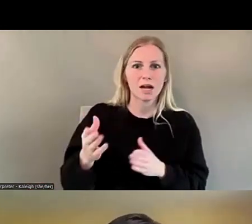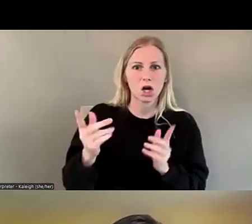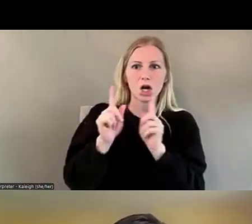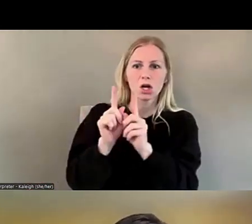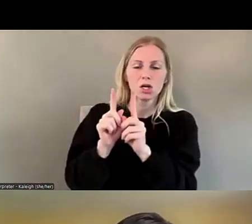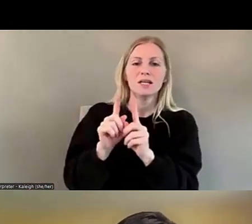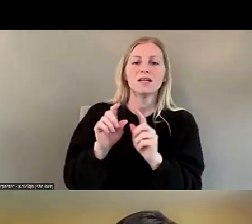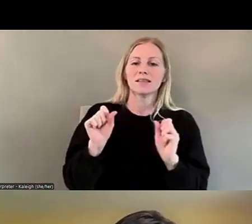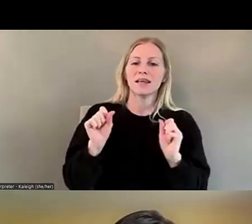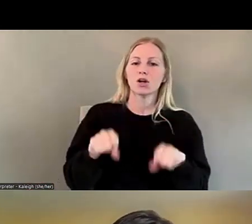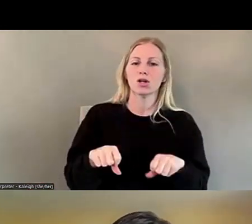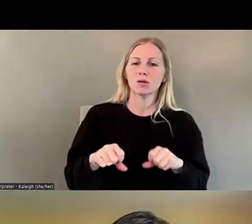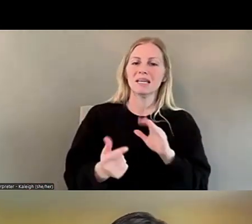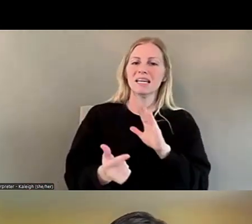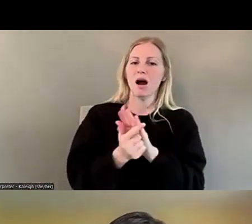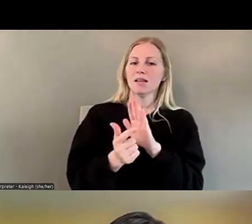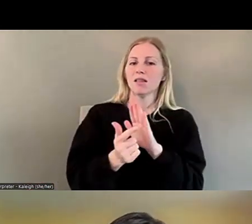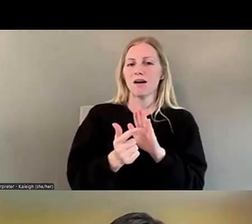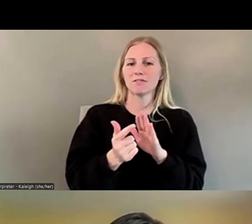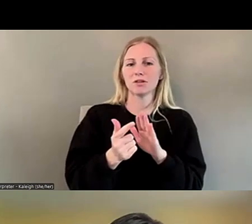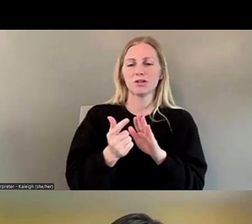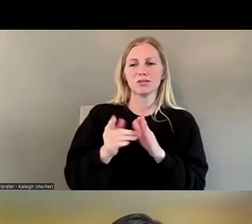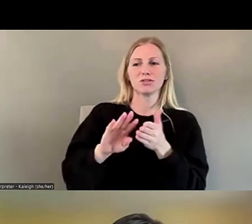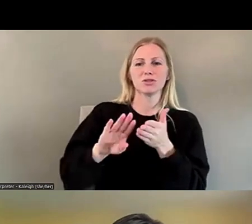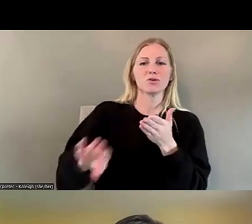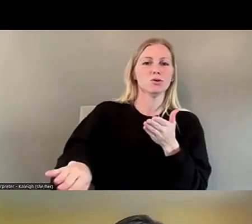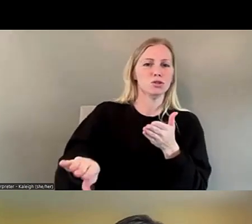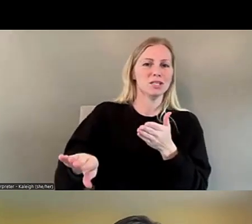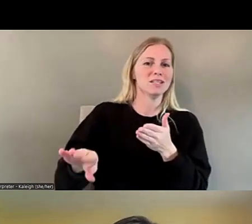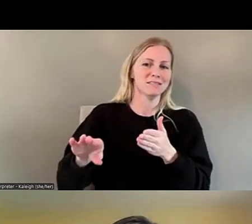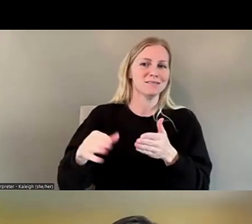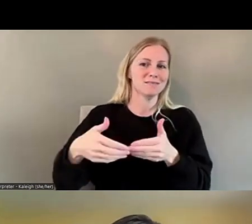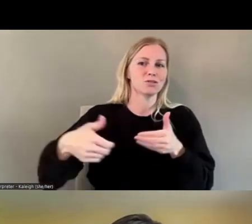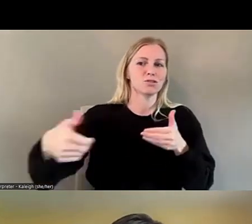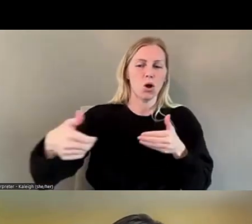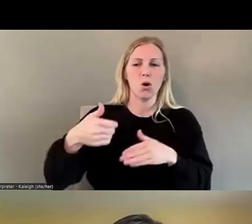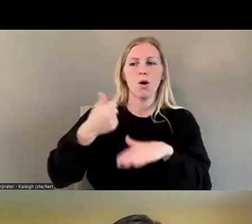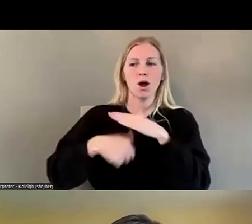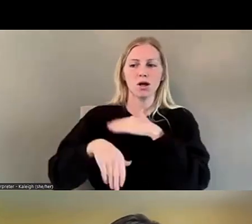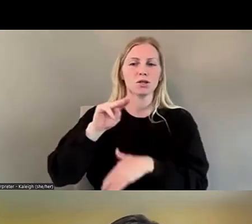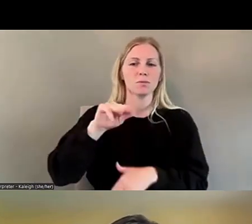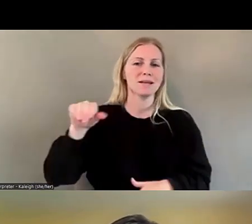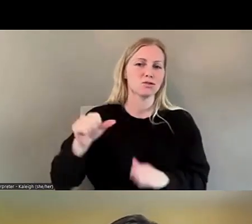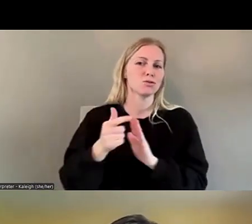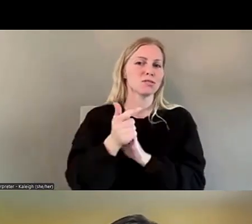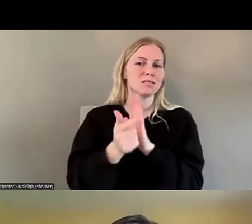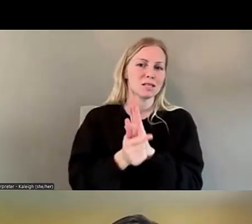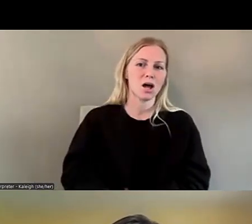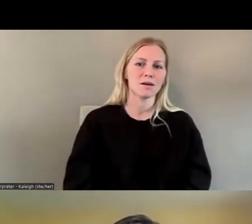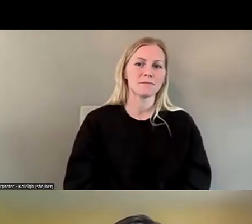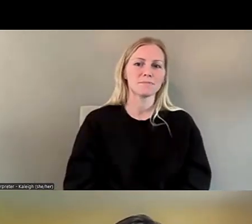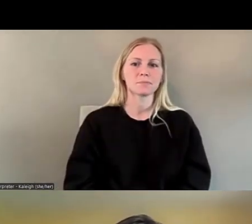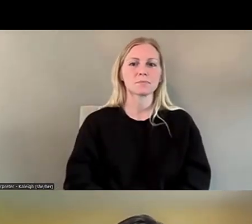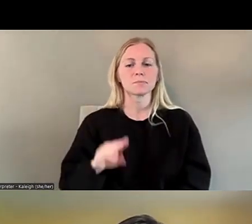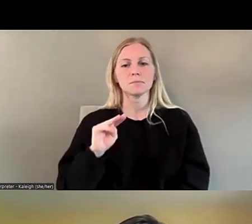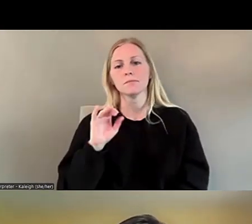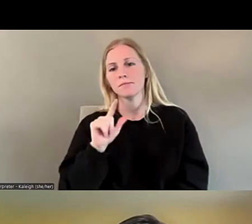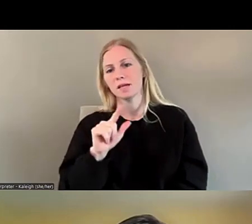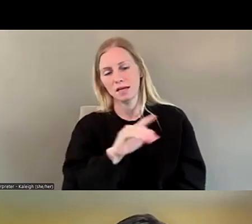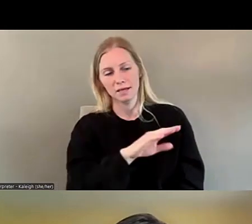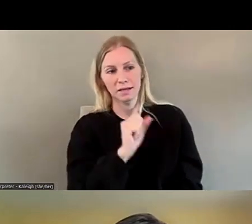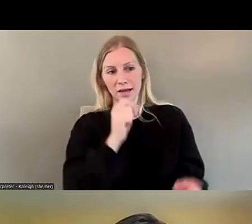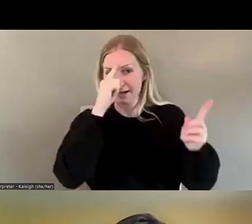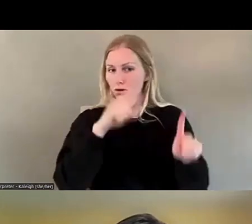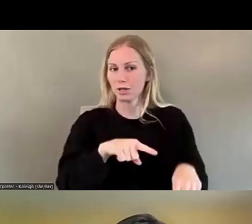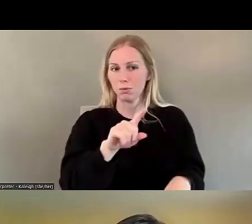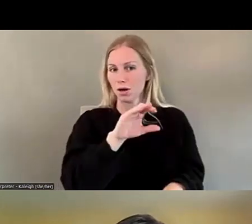unlawful seclusion under Massachusetts law. And if I could just add one thing, because I agree 100%. The other